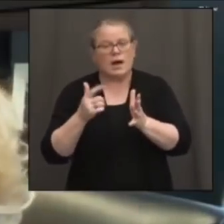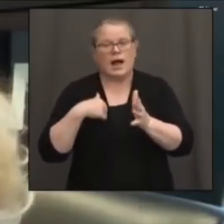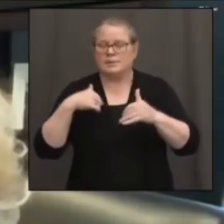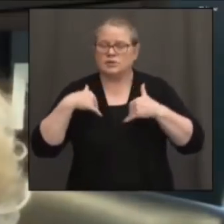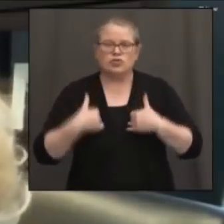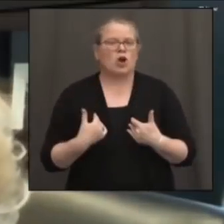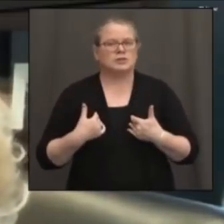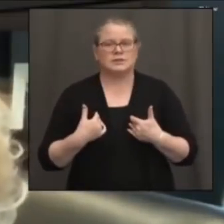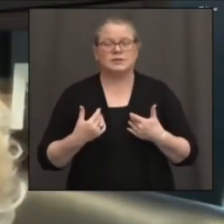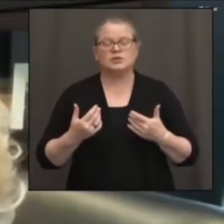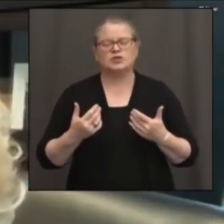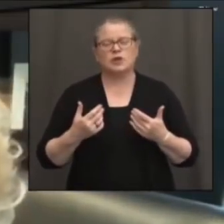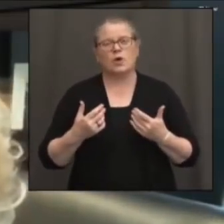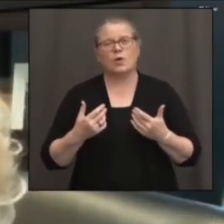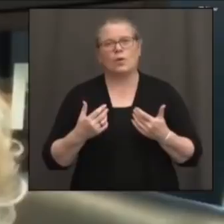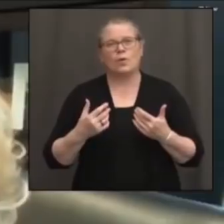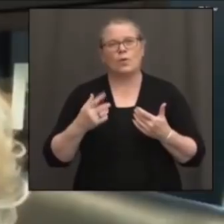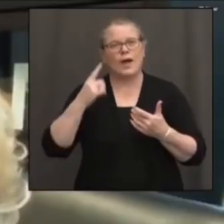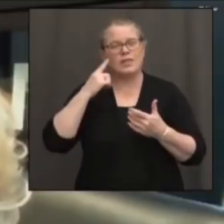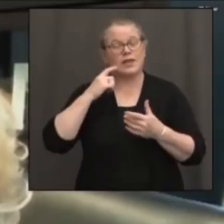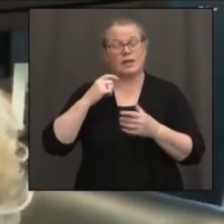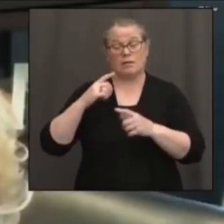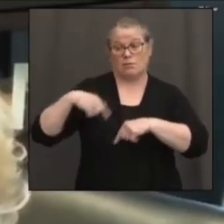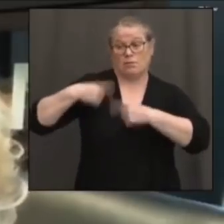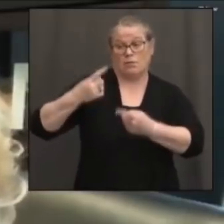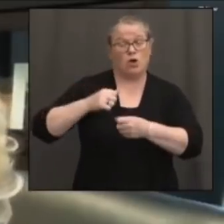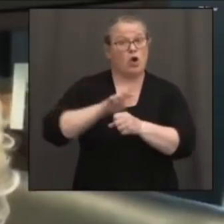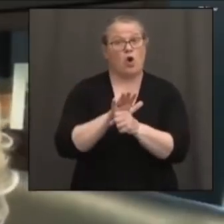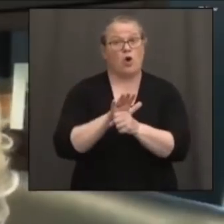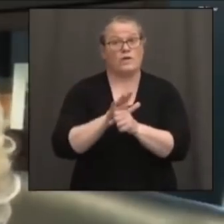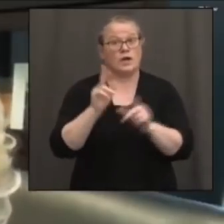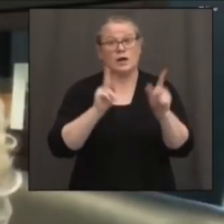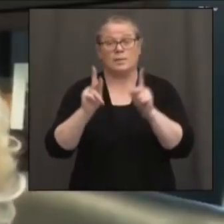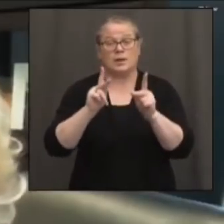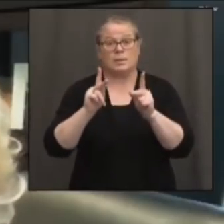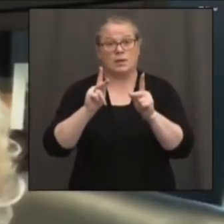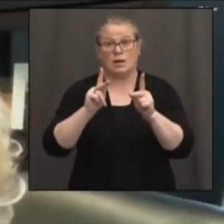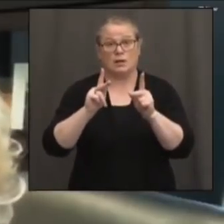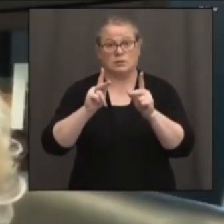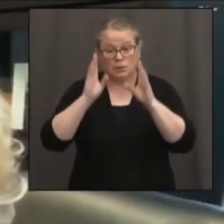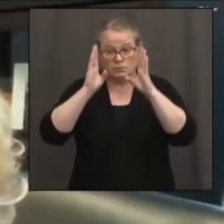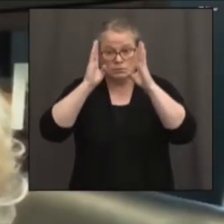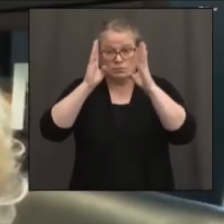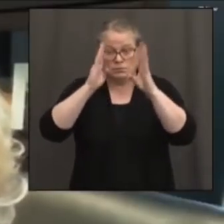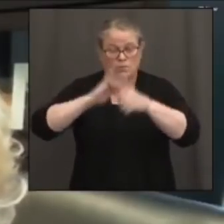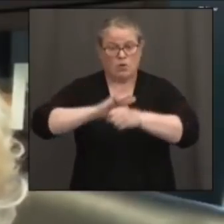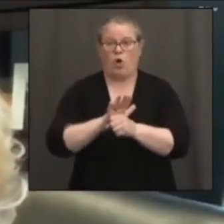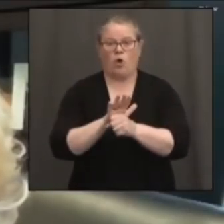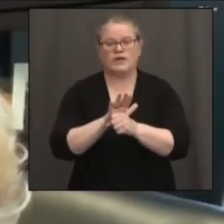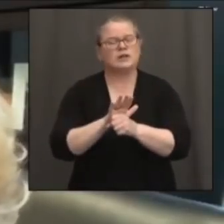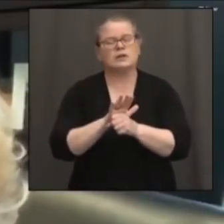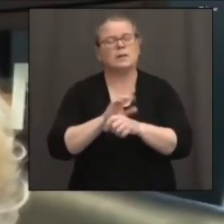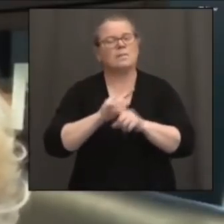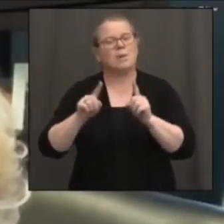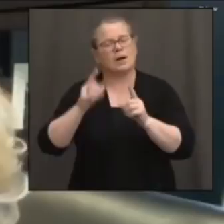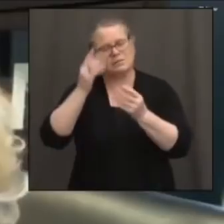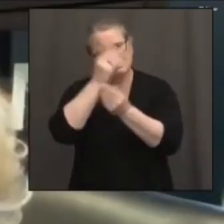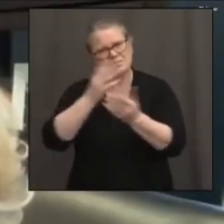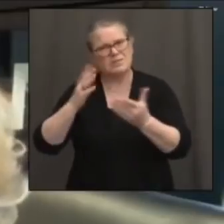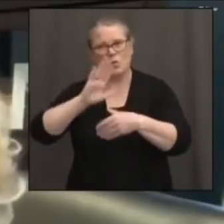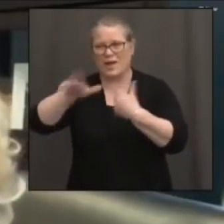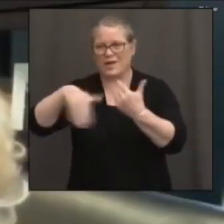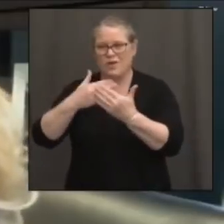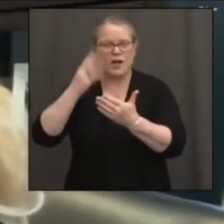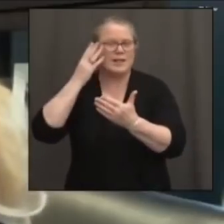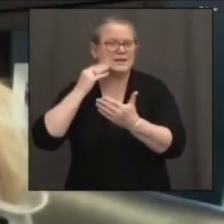people consciously think that way, but I think subconsciously it's like we've all been through COVID. There's no shame or blame in it, right?